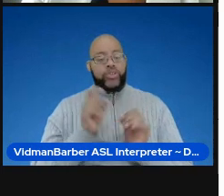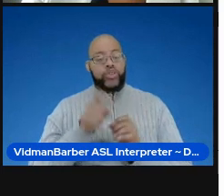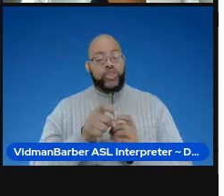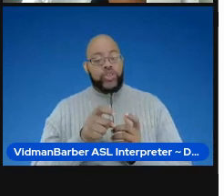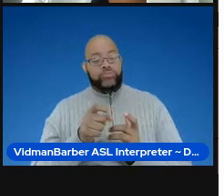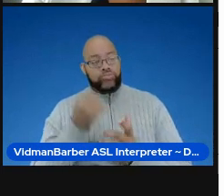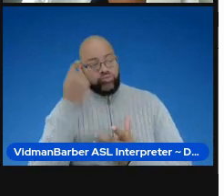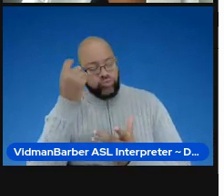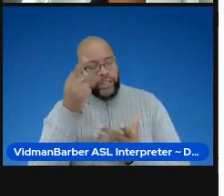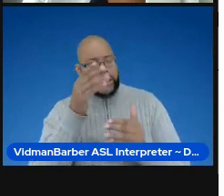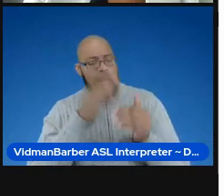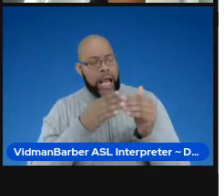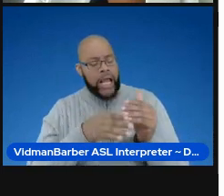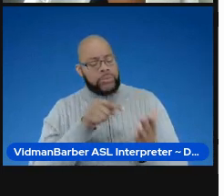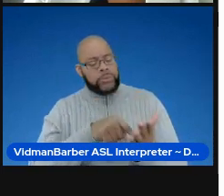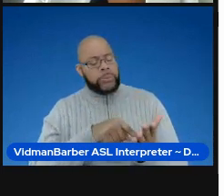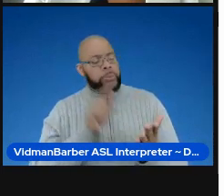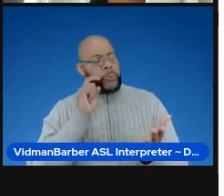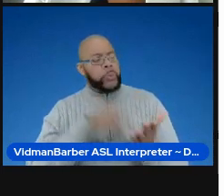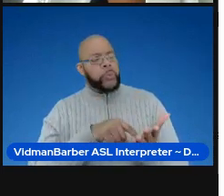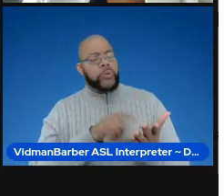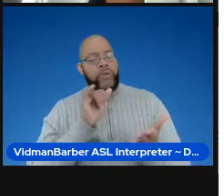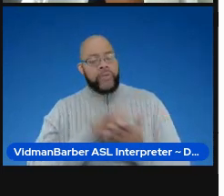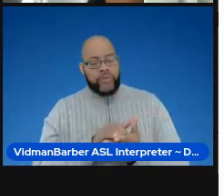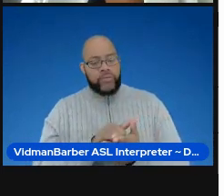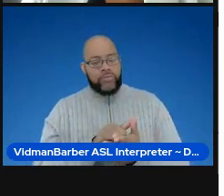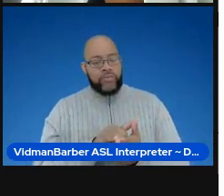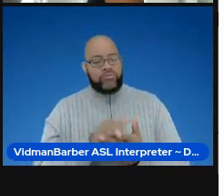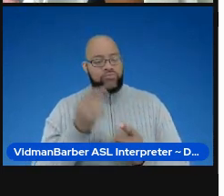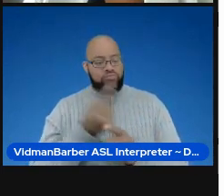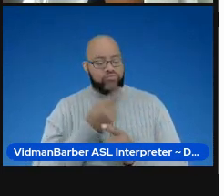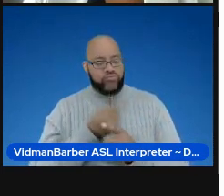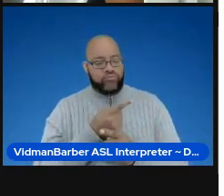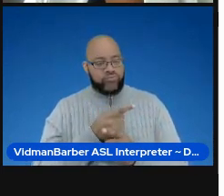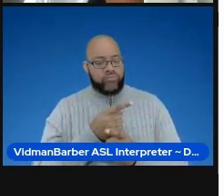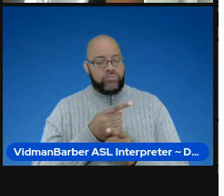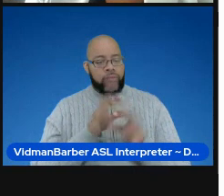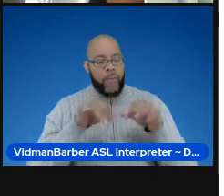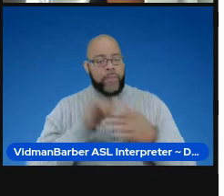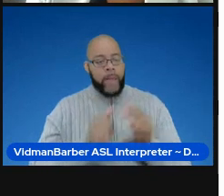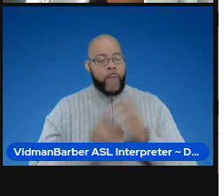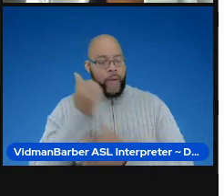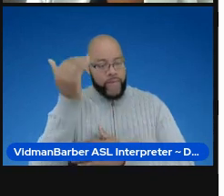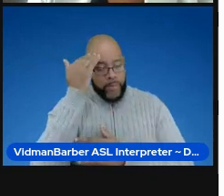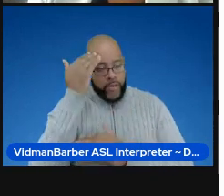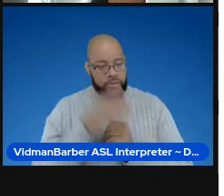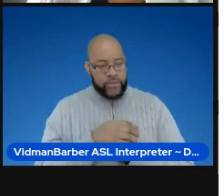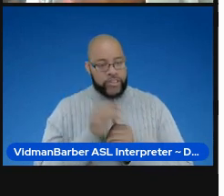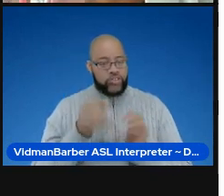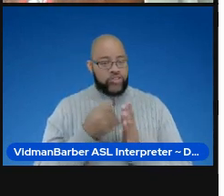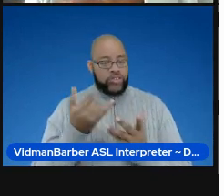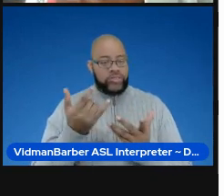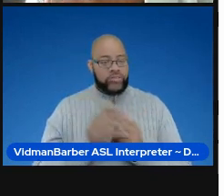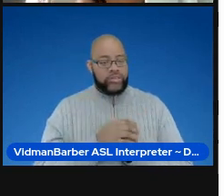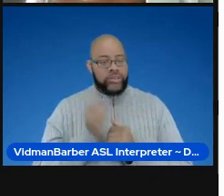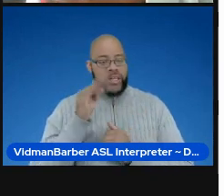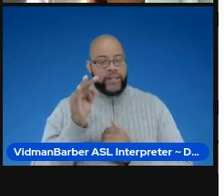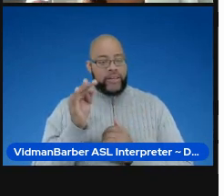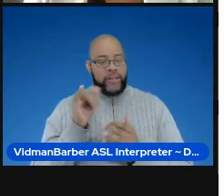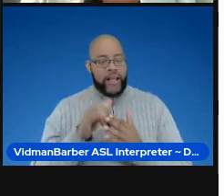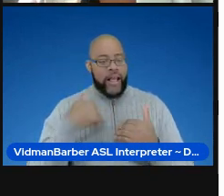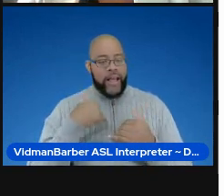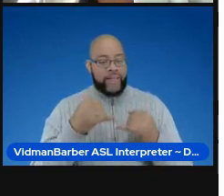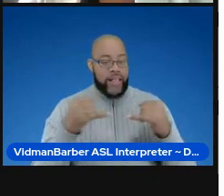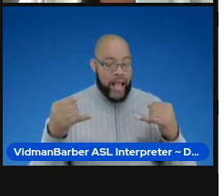easy. So the lateral flow assays are the form that we're most familiar with, and it's just a matter of whether or not there's a